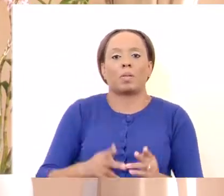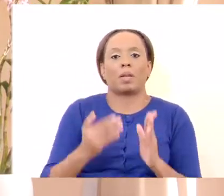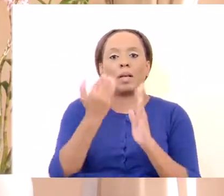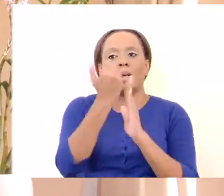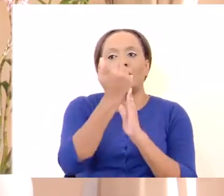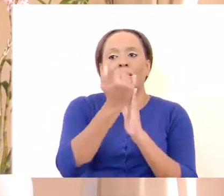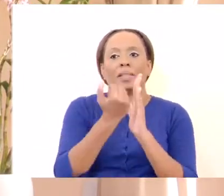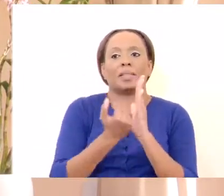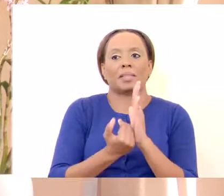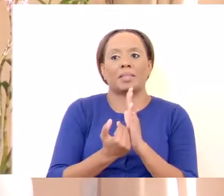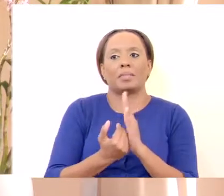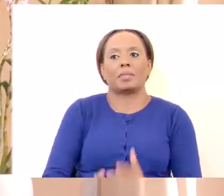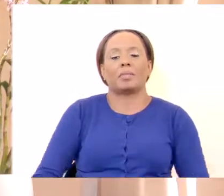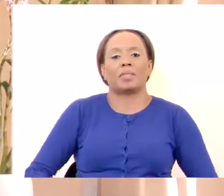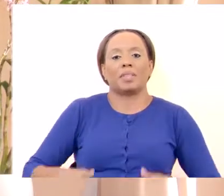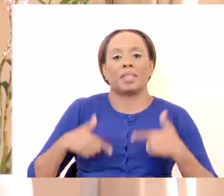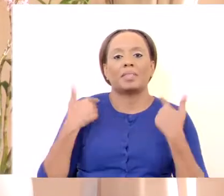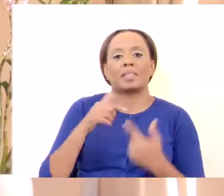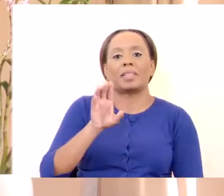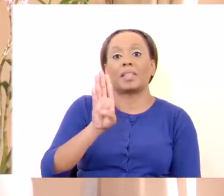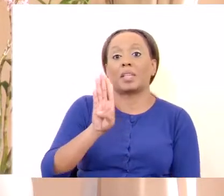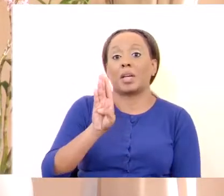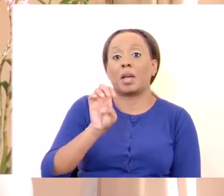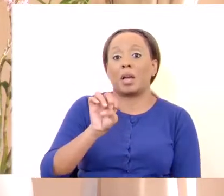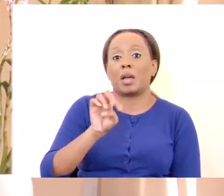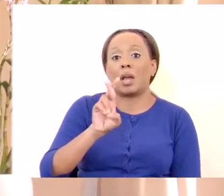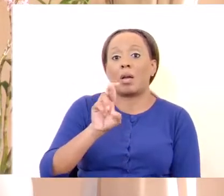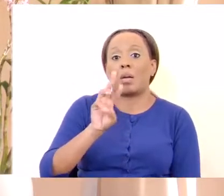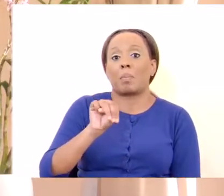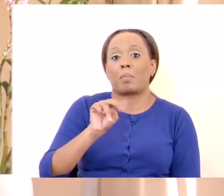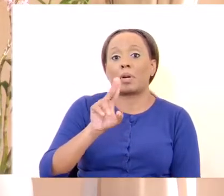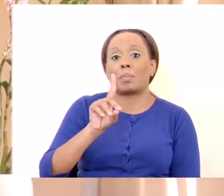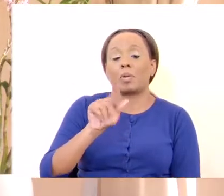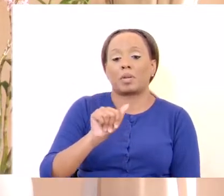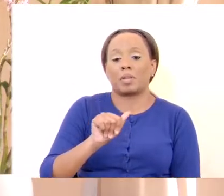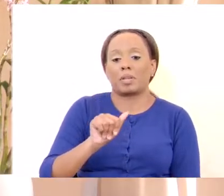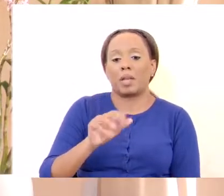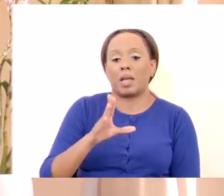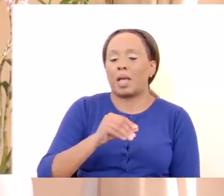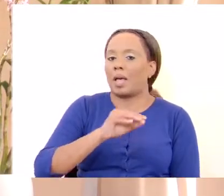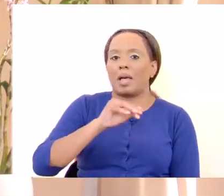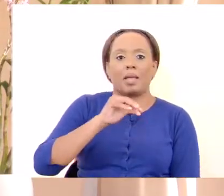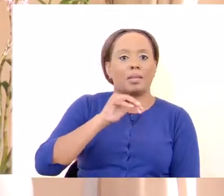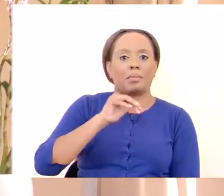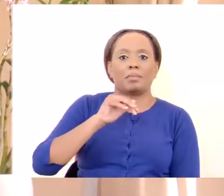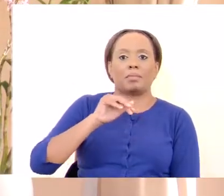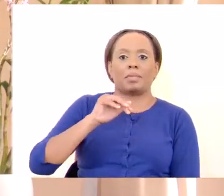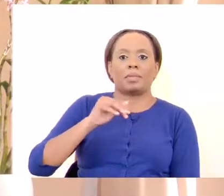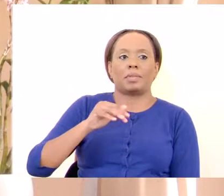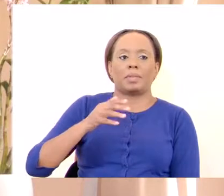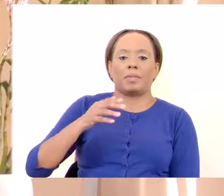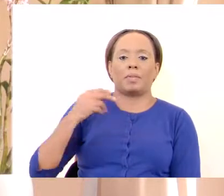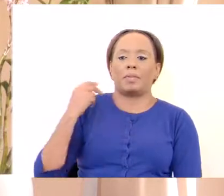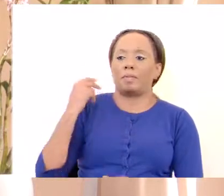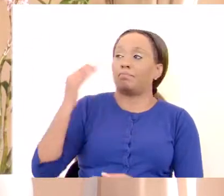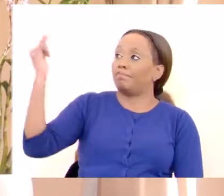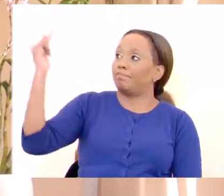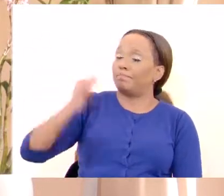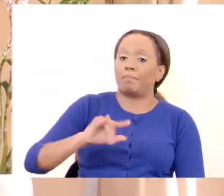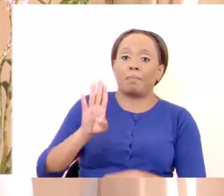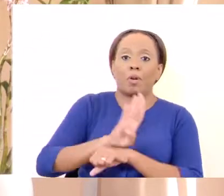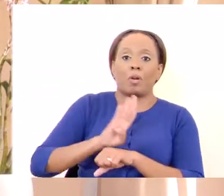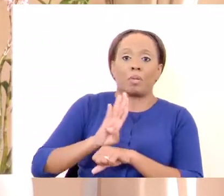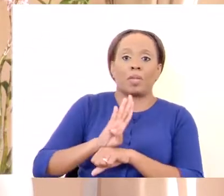Bermuda and who has not visited this country since 2019. There's a mother who's